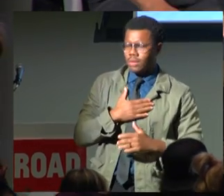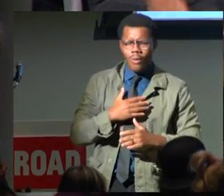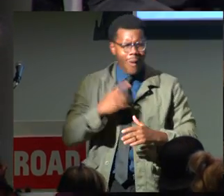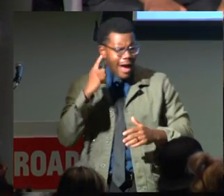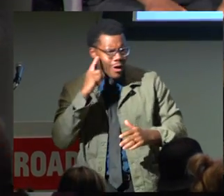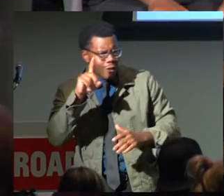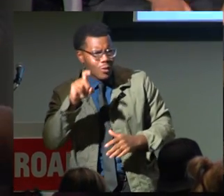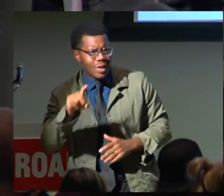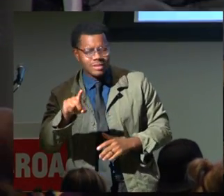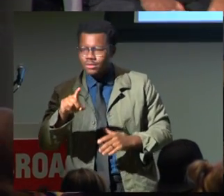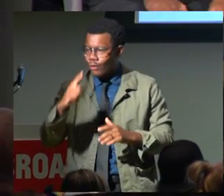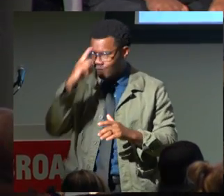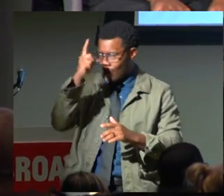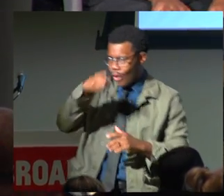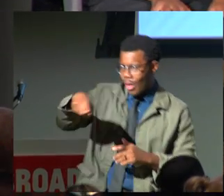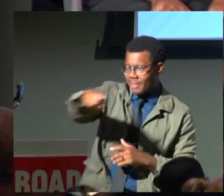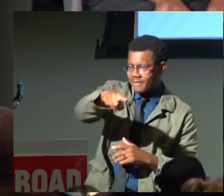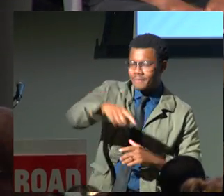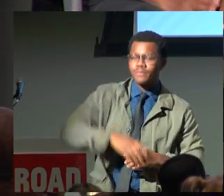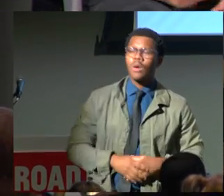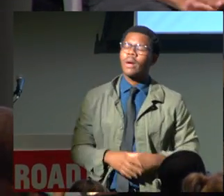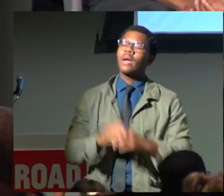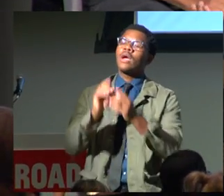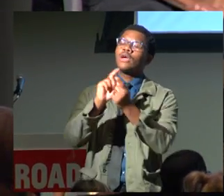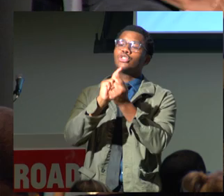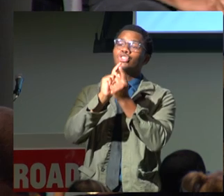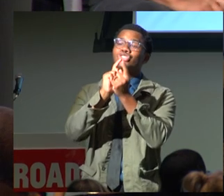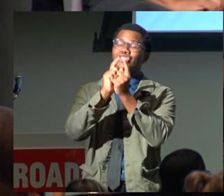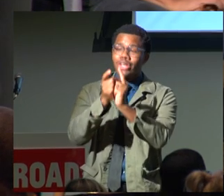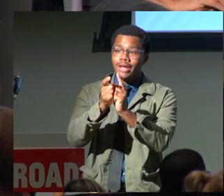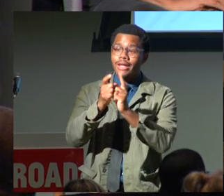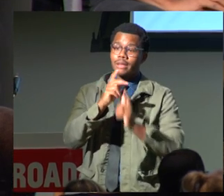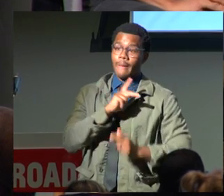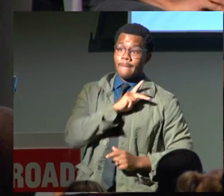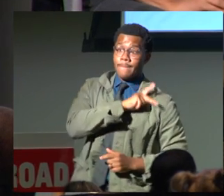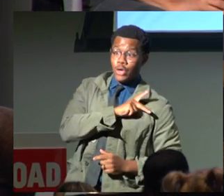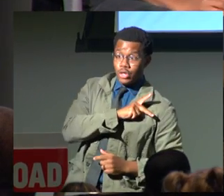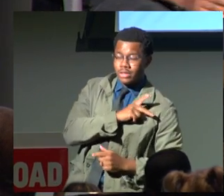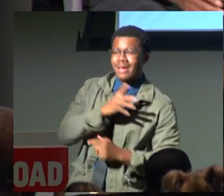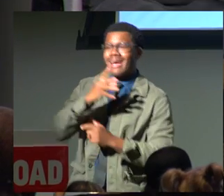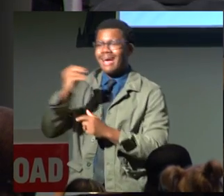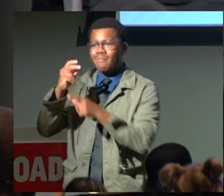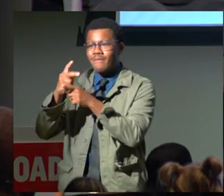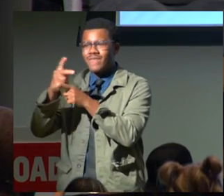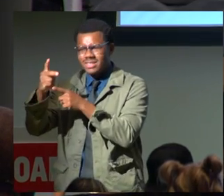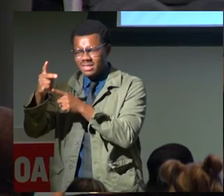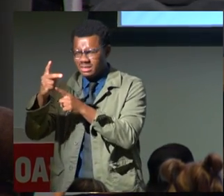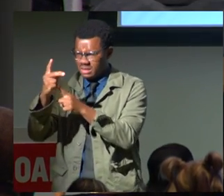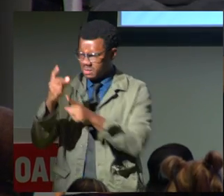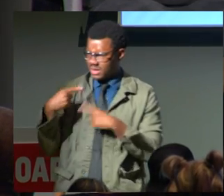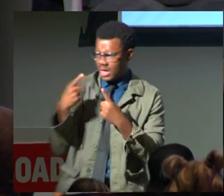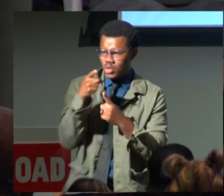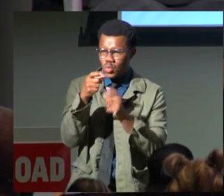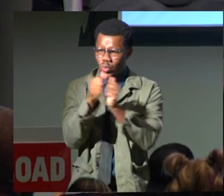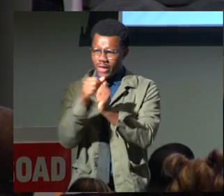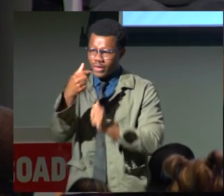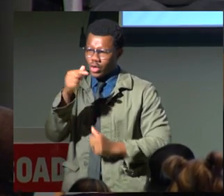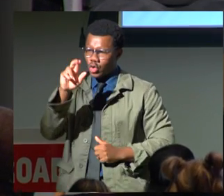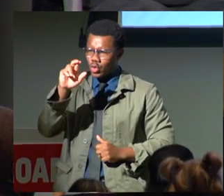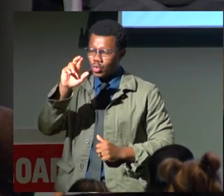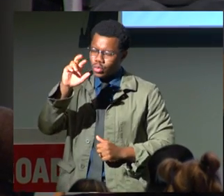What has changed for you professionally and personally since you've been with Gagosian and with how people treat you?